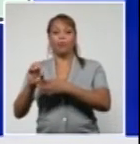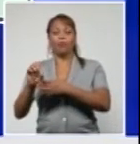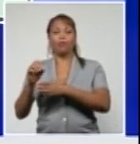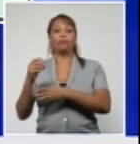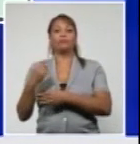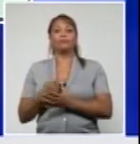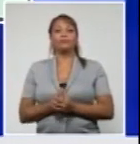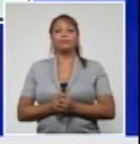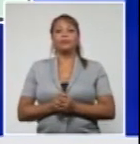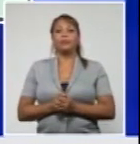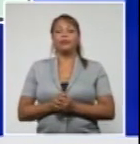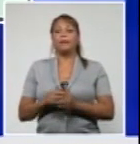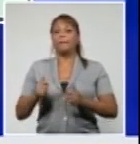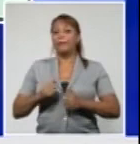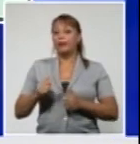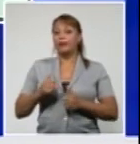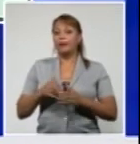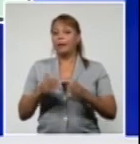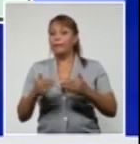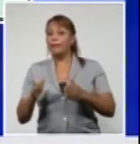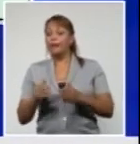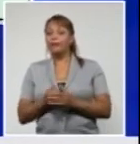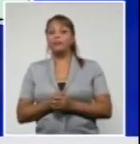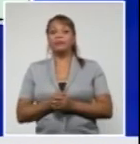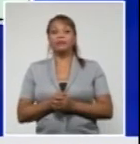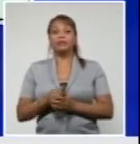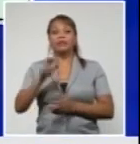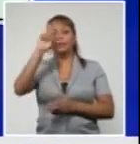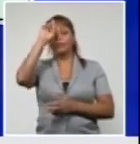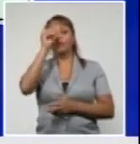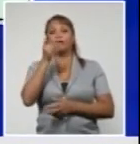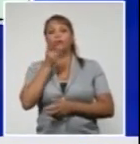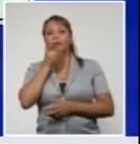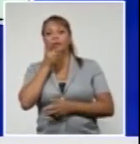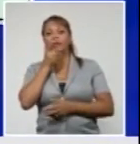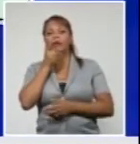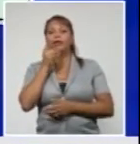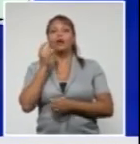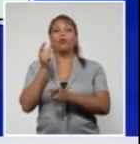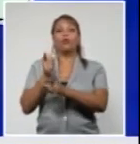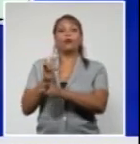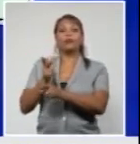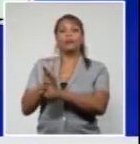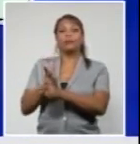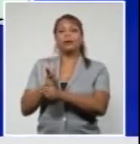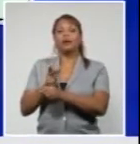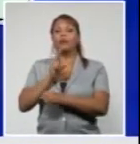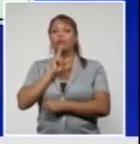Costa Rica. These are the countries with the highest number of cases in the region.